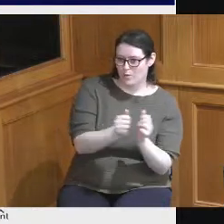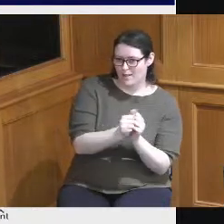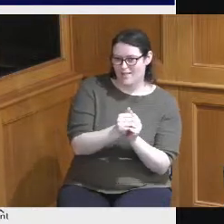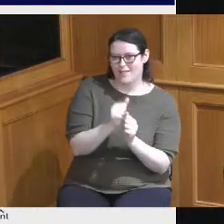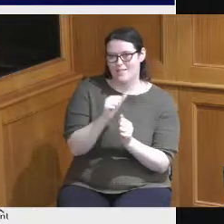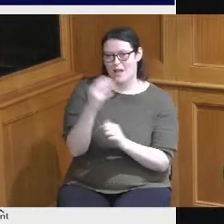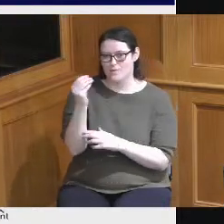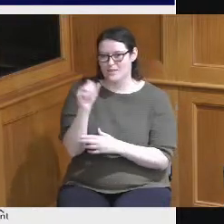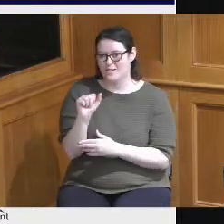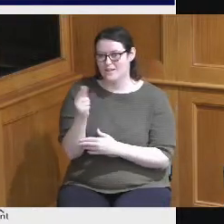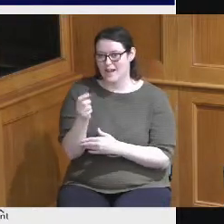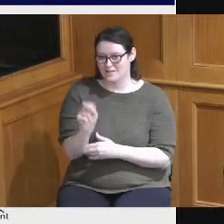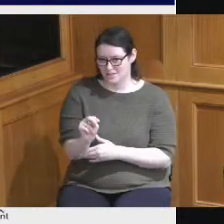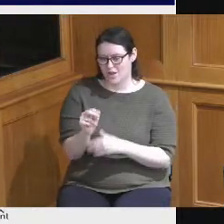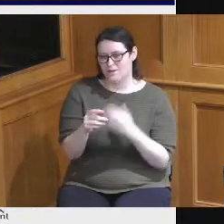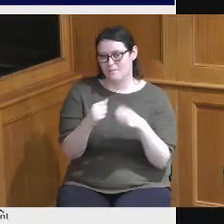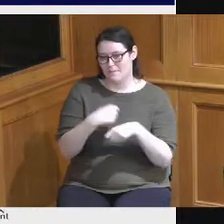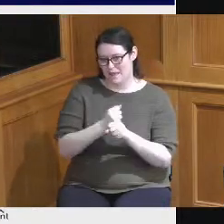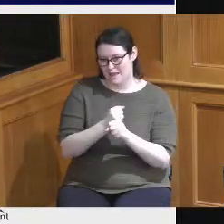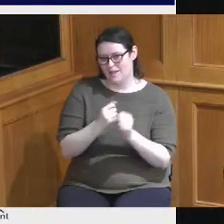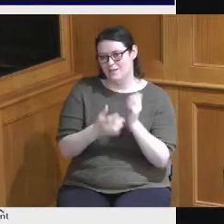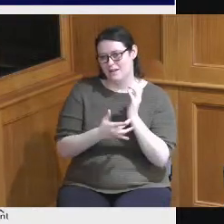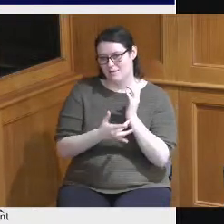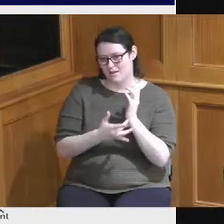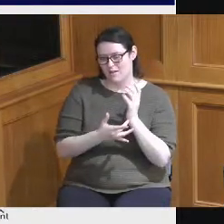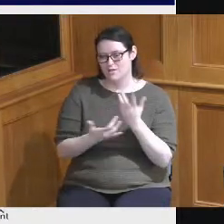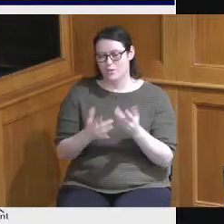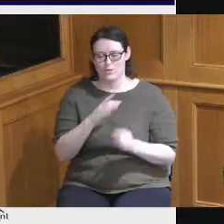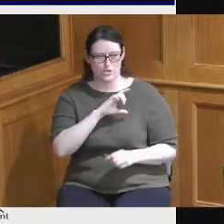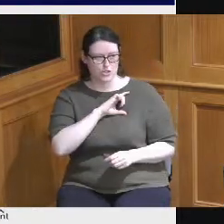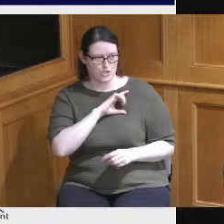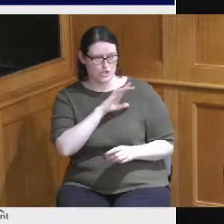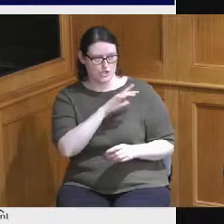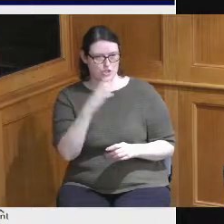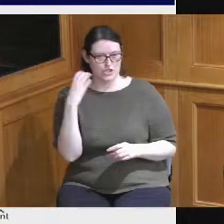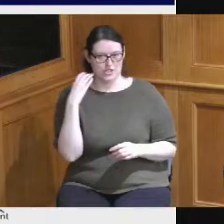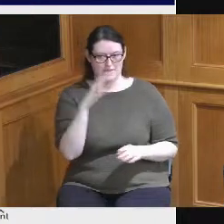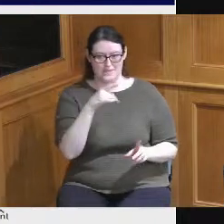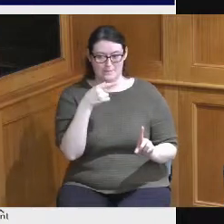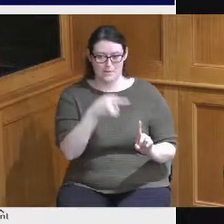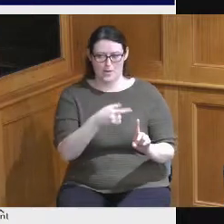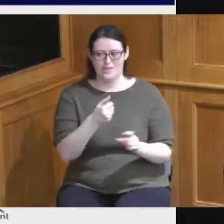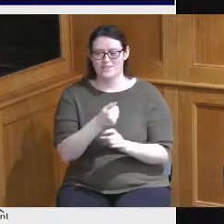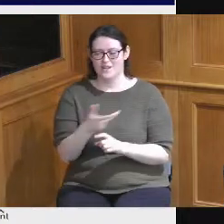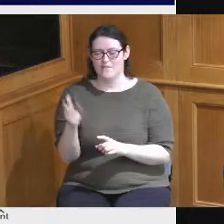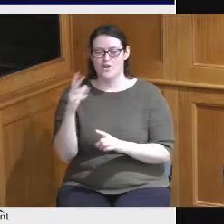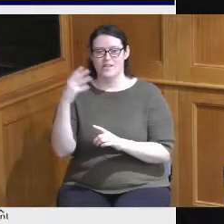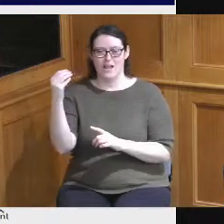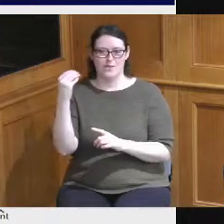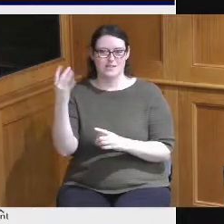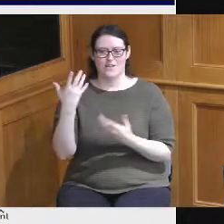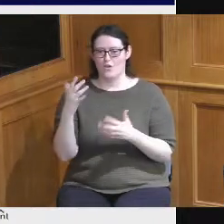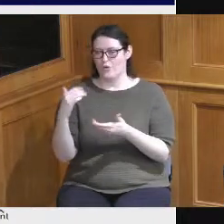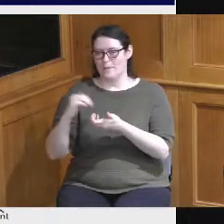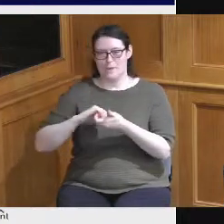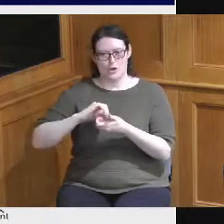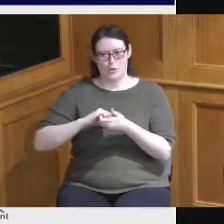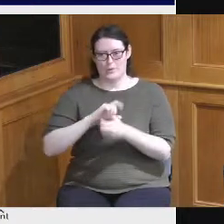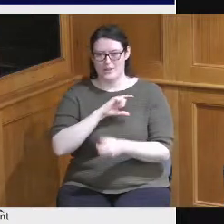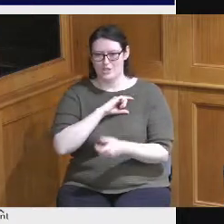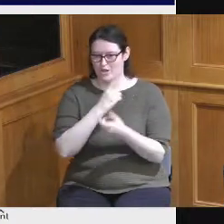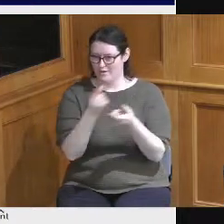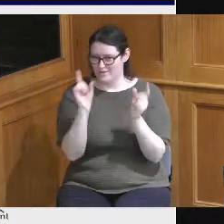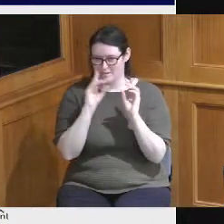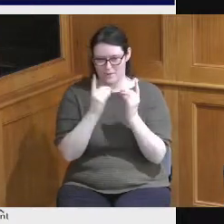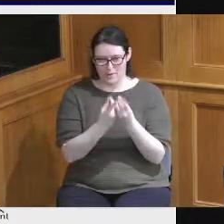Axon-made technology. So to the chief's point, several of these outside vendors are already partnering with the Sheriff's Department, and